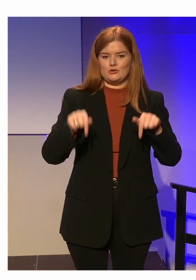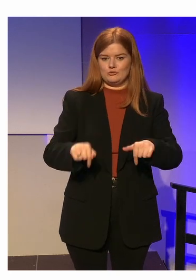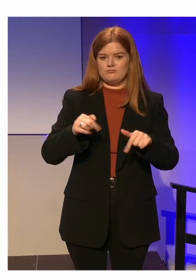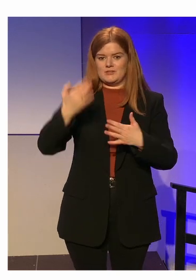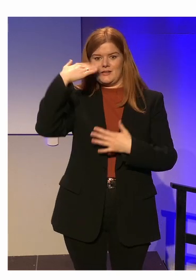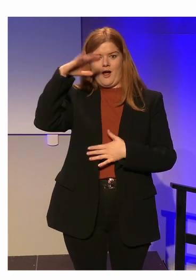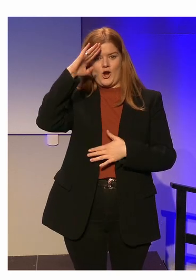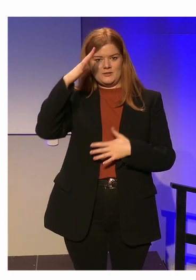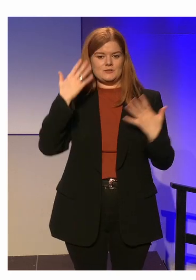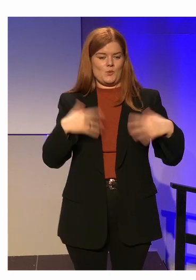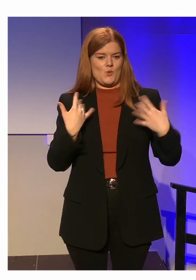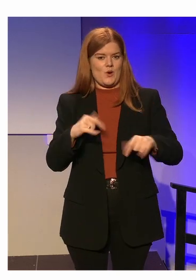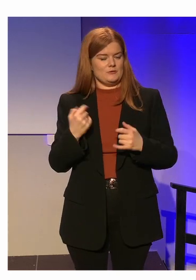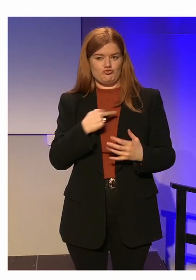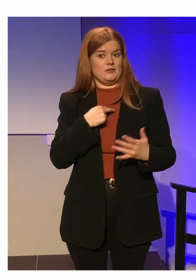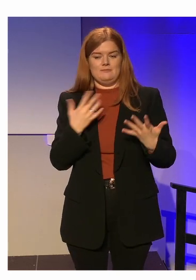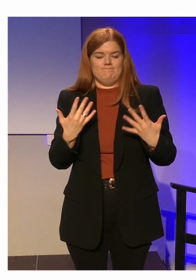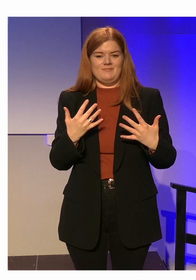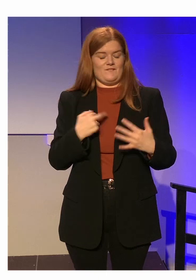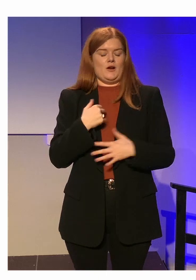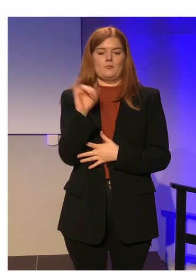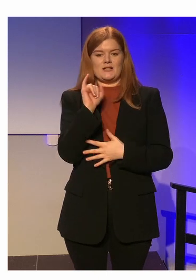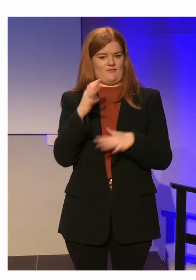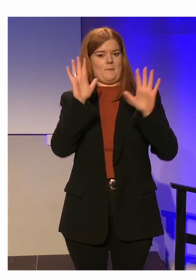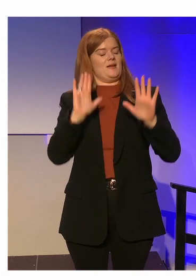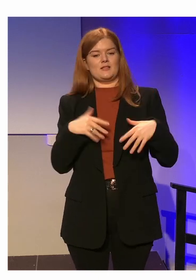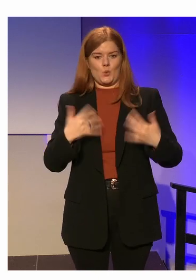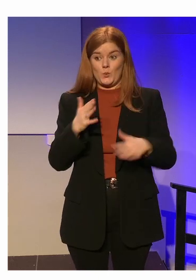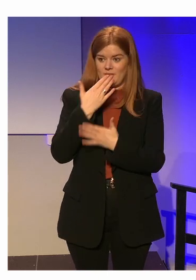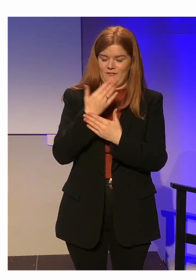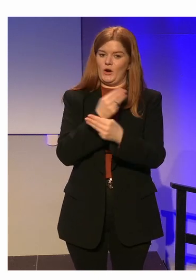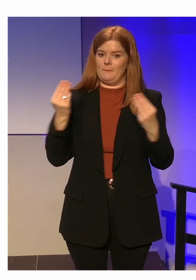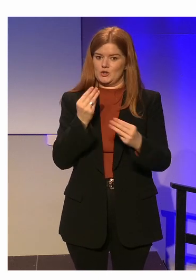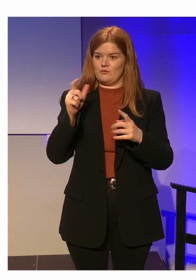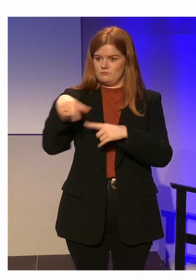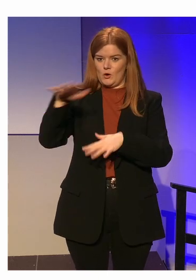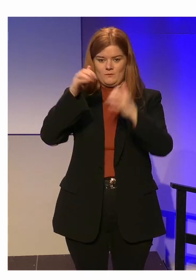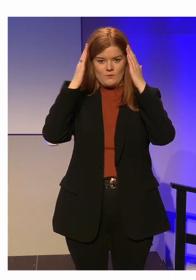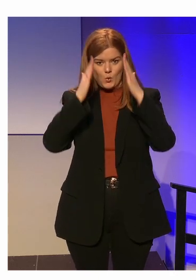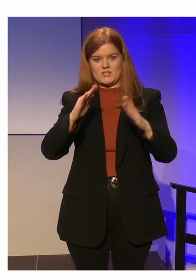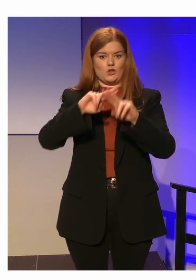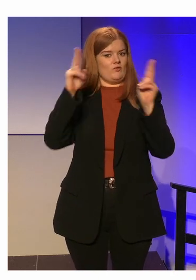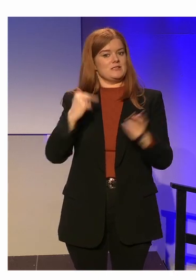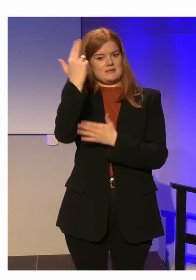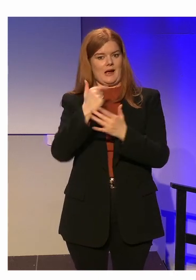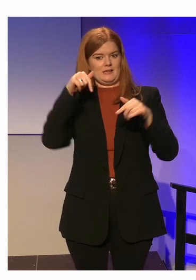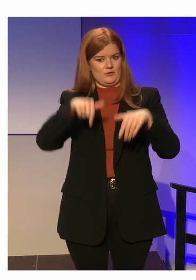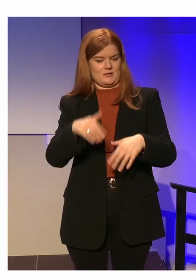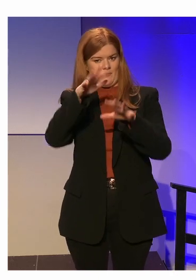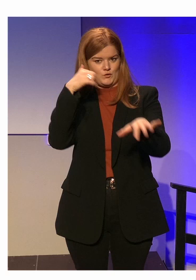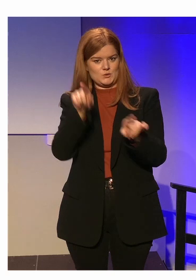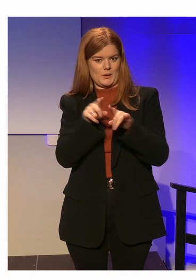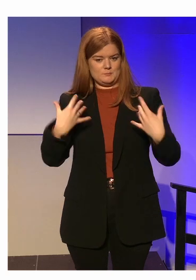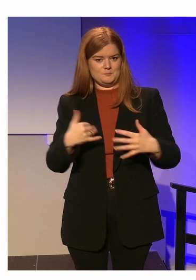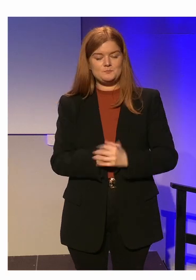in Ireland. It's really quite impressive and amazing. So thank you for your focus on universal design in this conference as